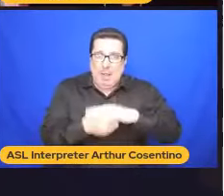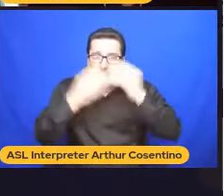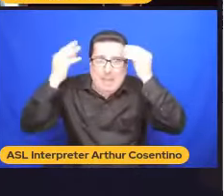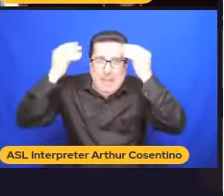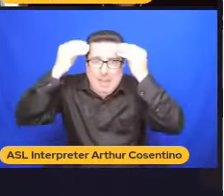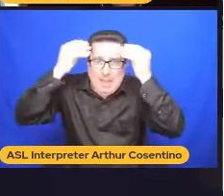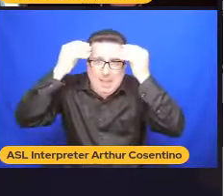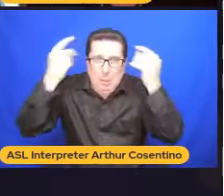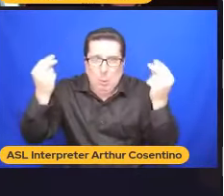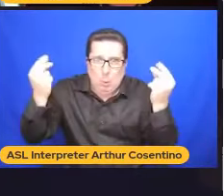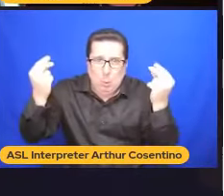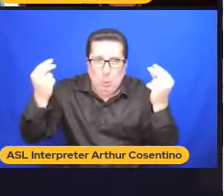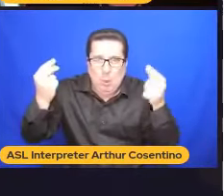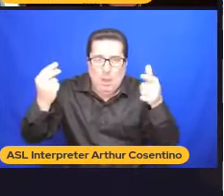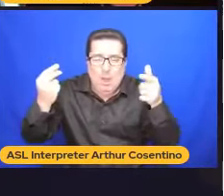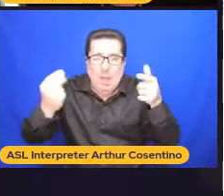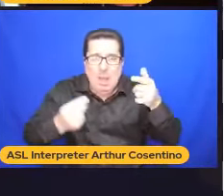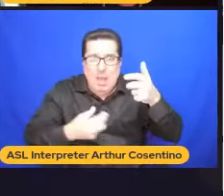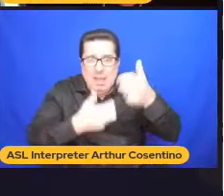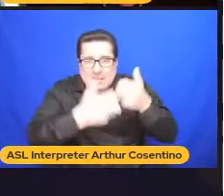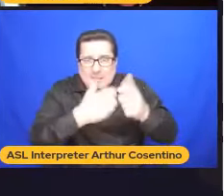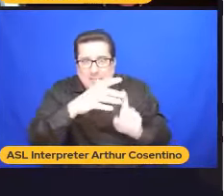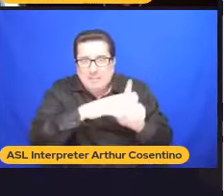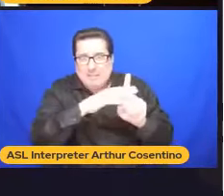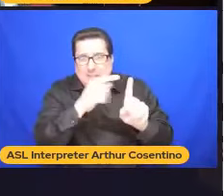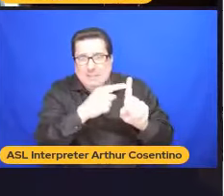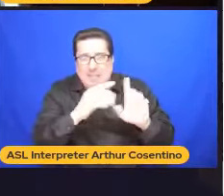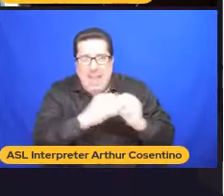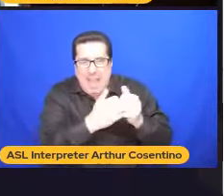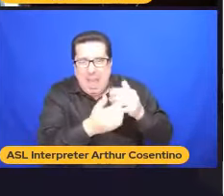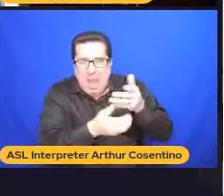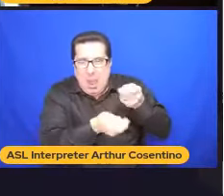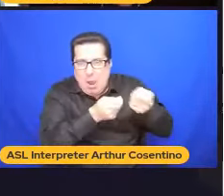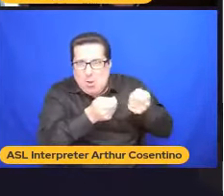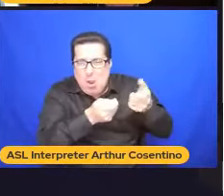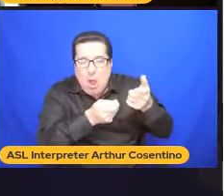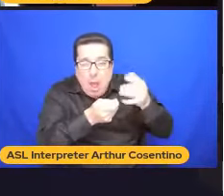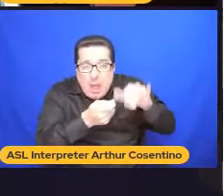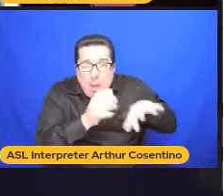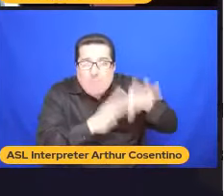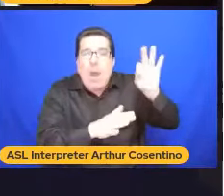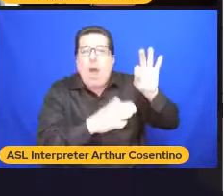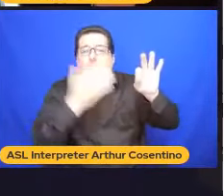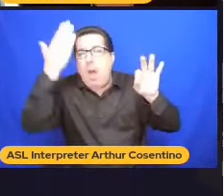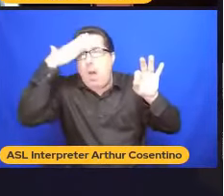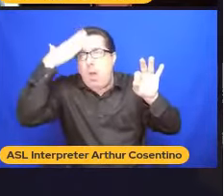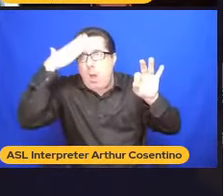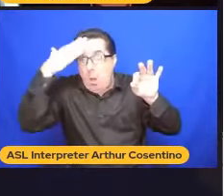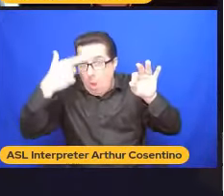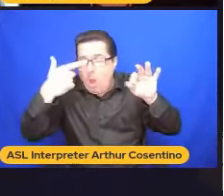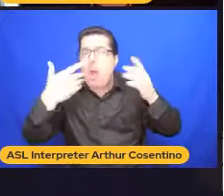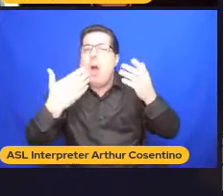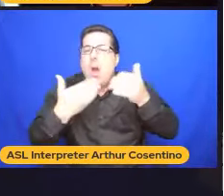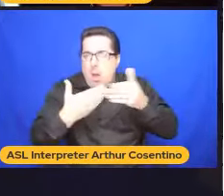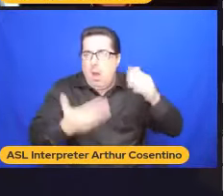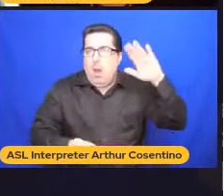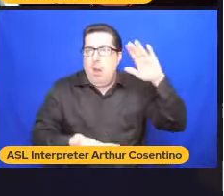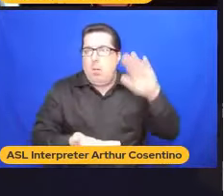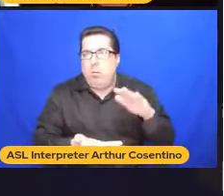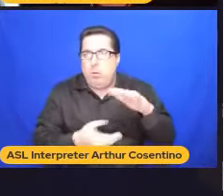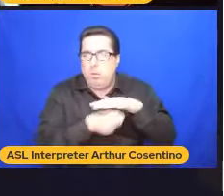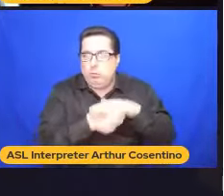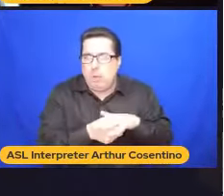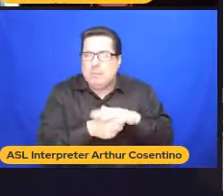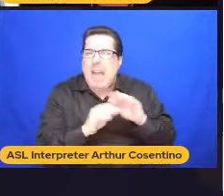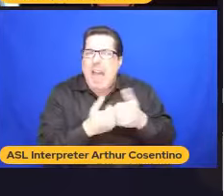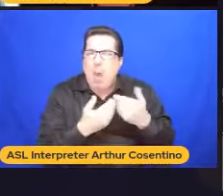not only do I understand these incidents, but also I can see how we're going to move forward from this and how we're going to